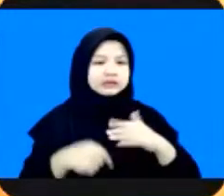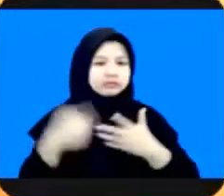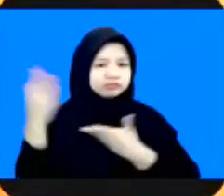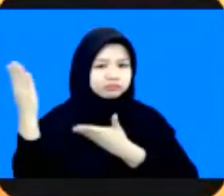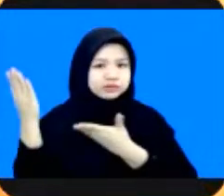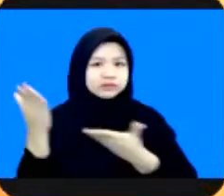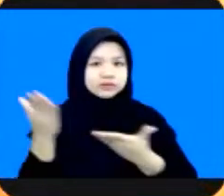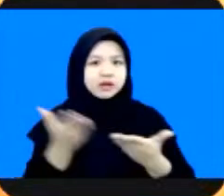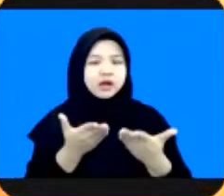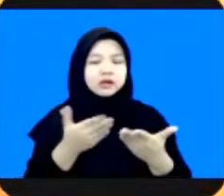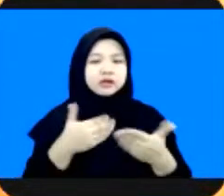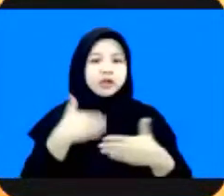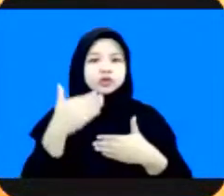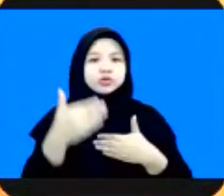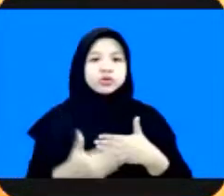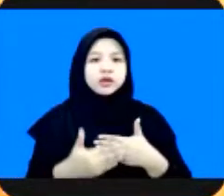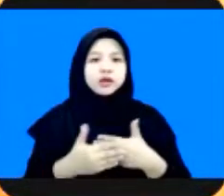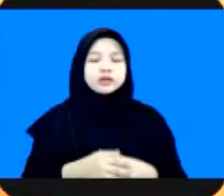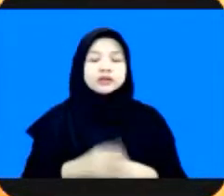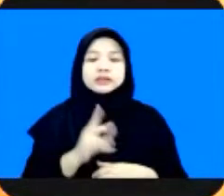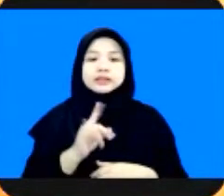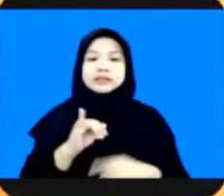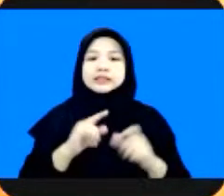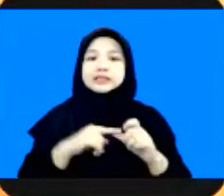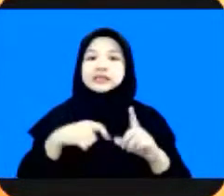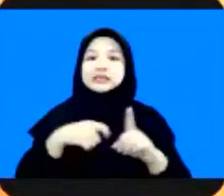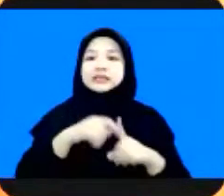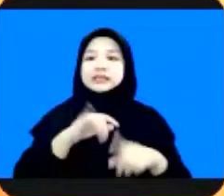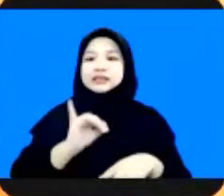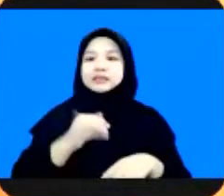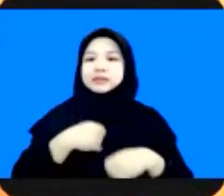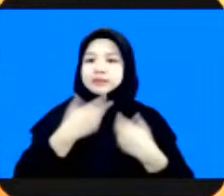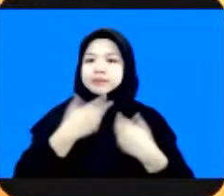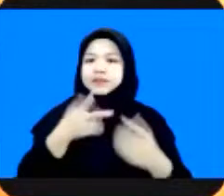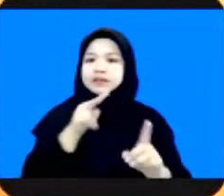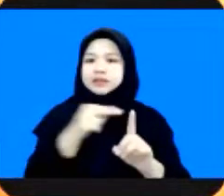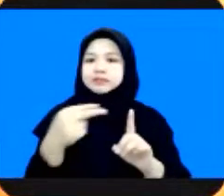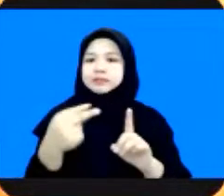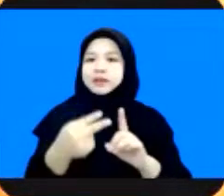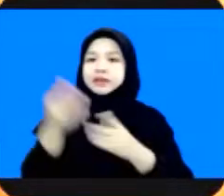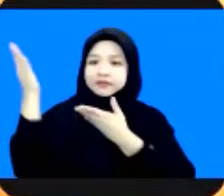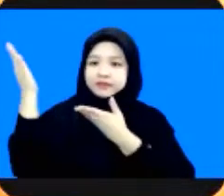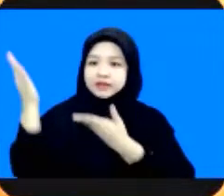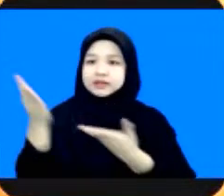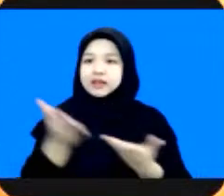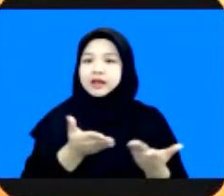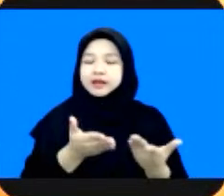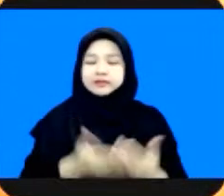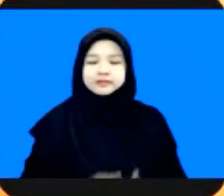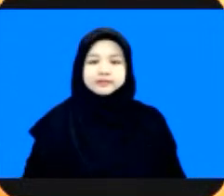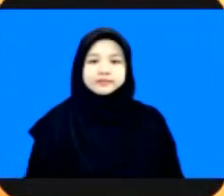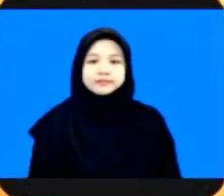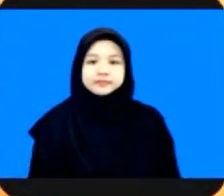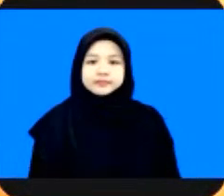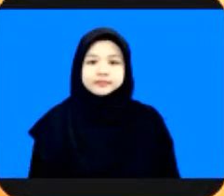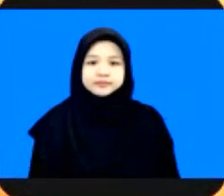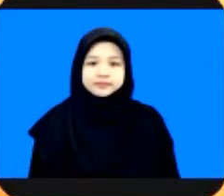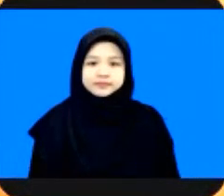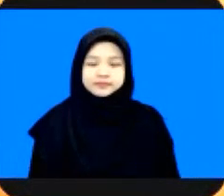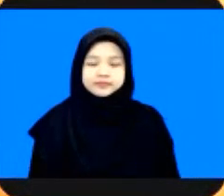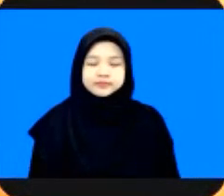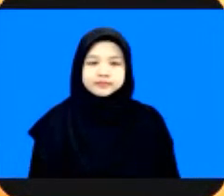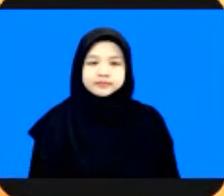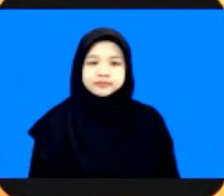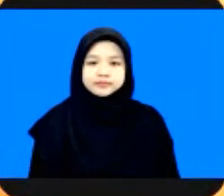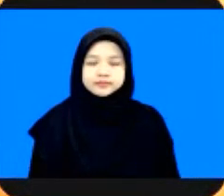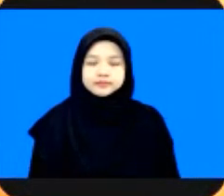hear us clearly from here. And I think we can. I think we can switch this to the main screen. We